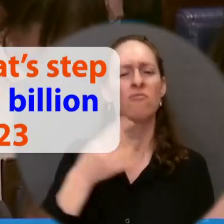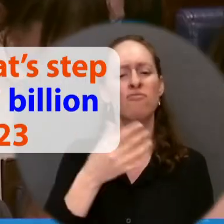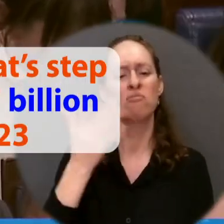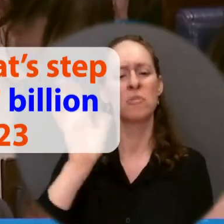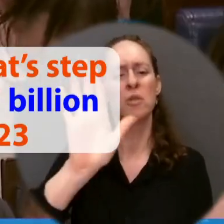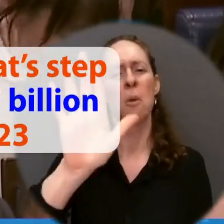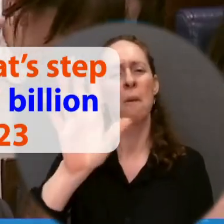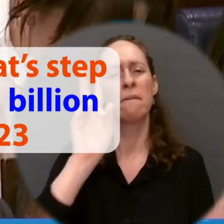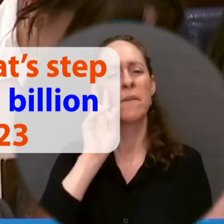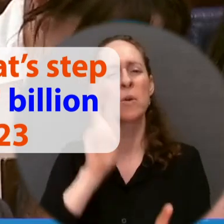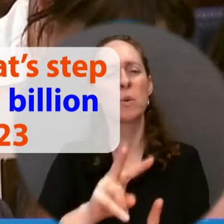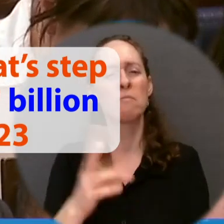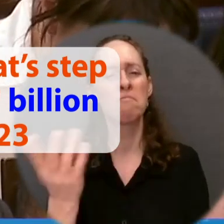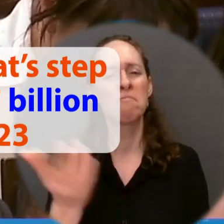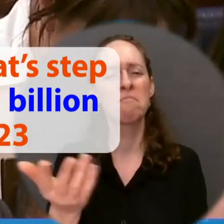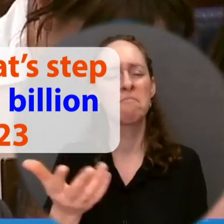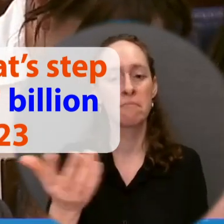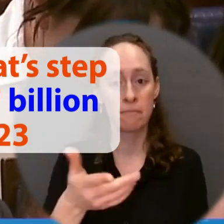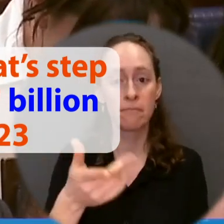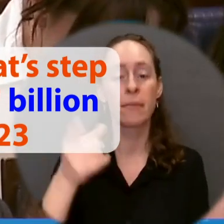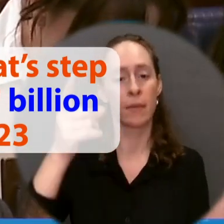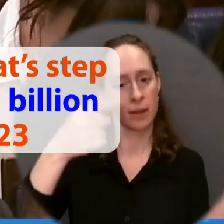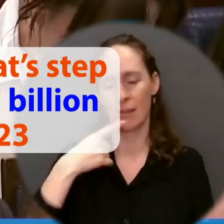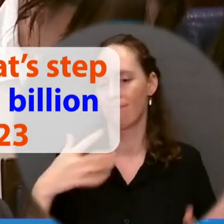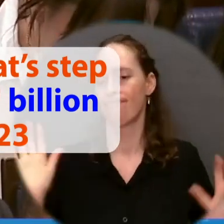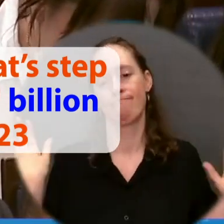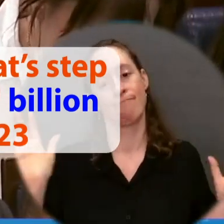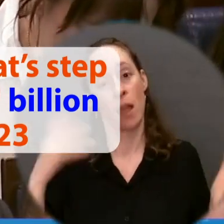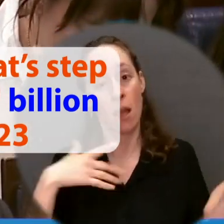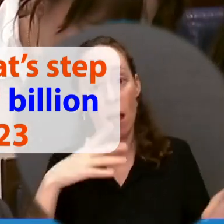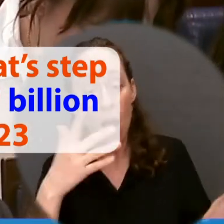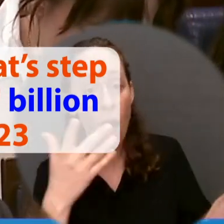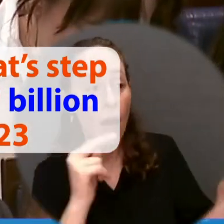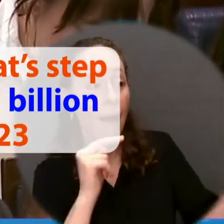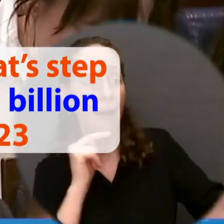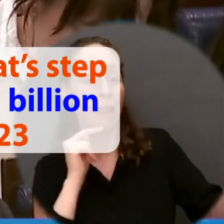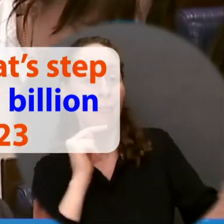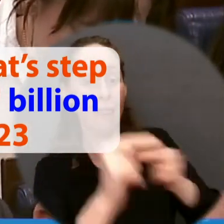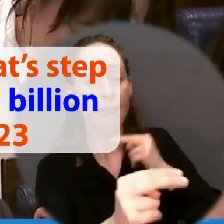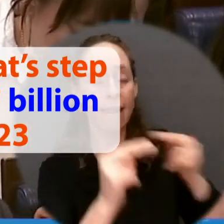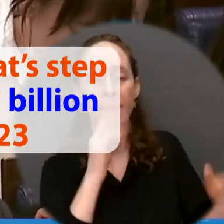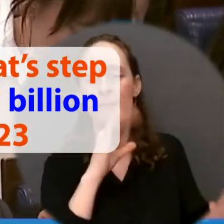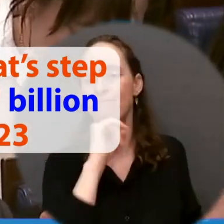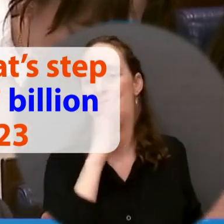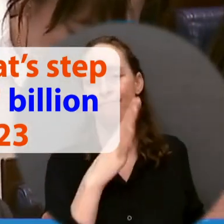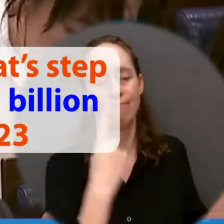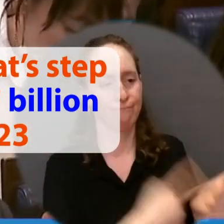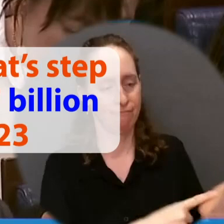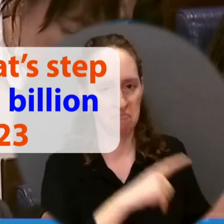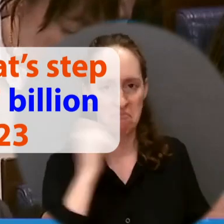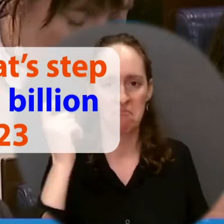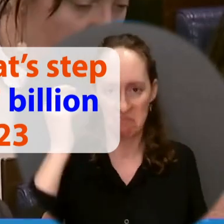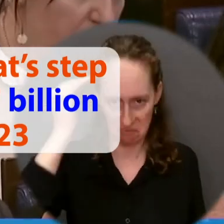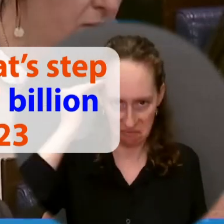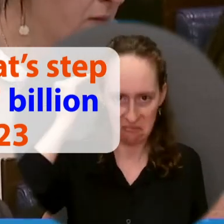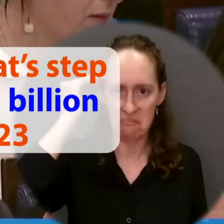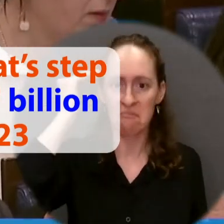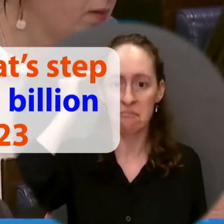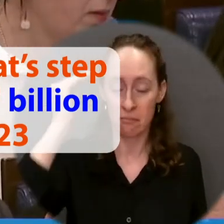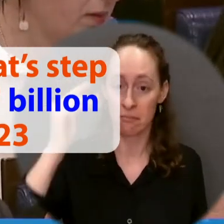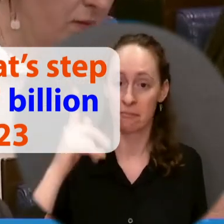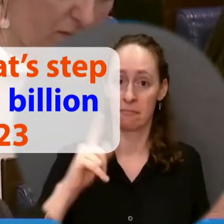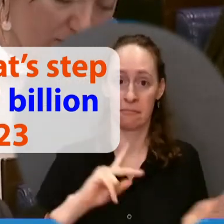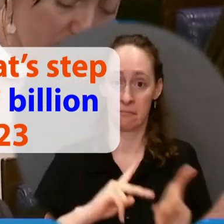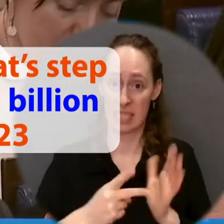that you don't want to negotiate, obviously, on the debt limit. That needs to happen. You say Congress needs to do that without conditions. So would that mean that any